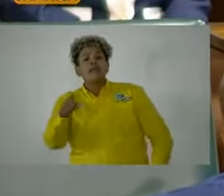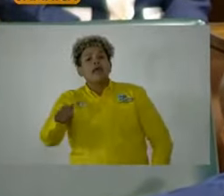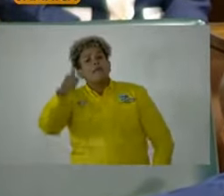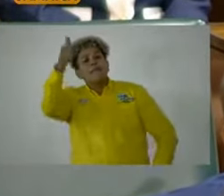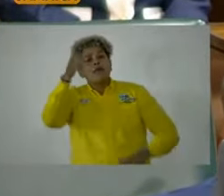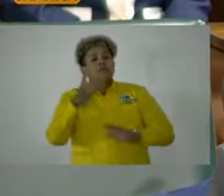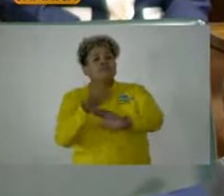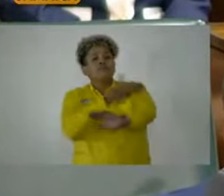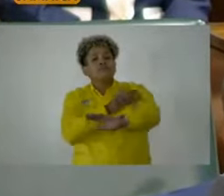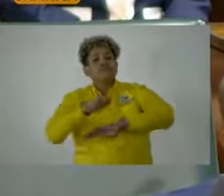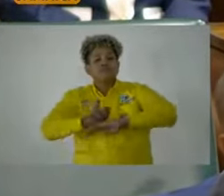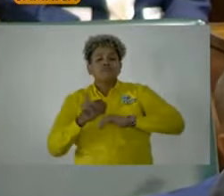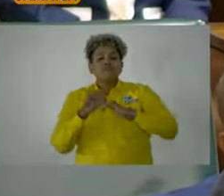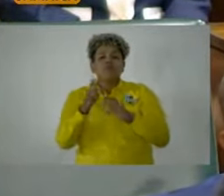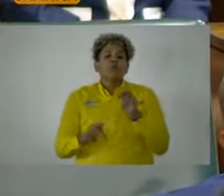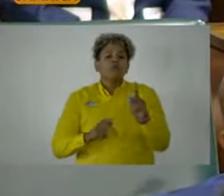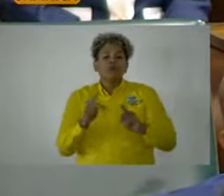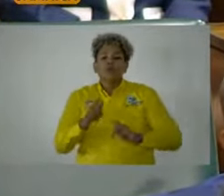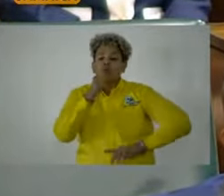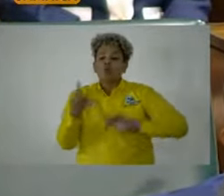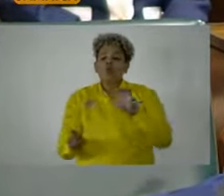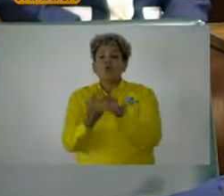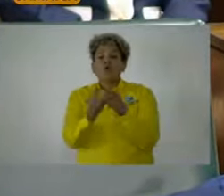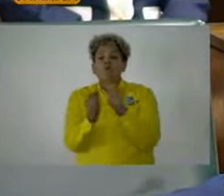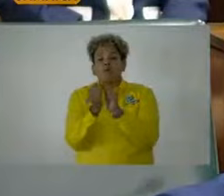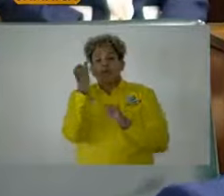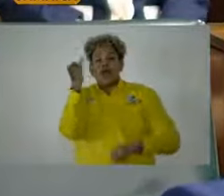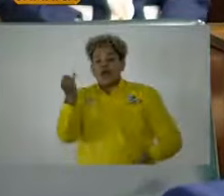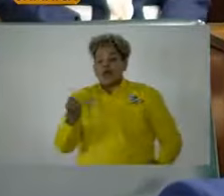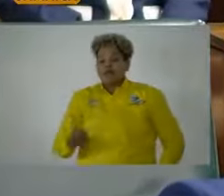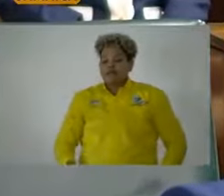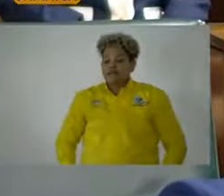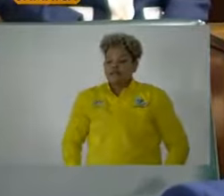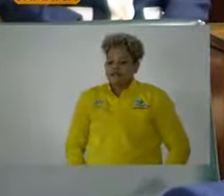best implemented by the people who come up with them.